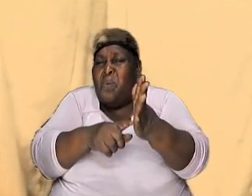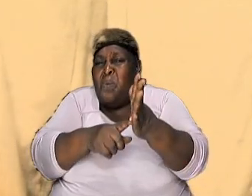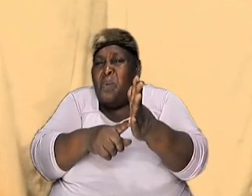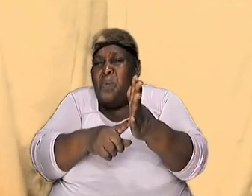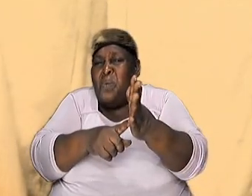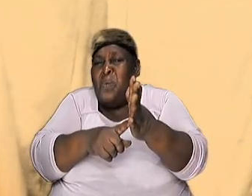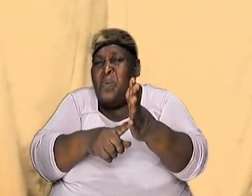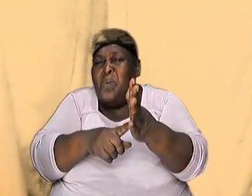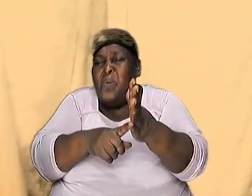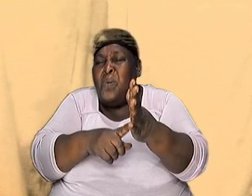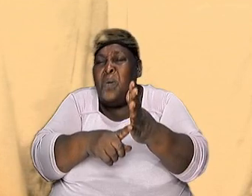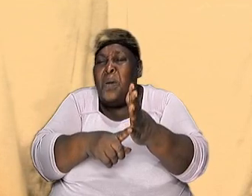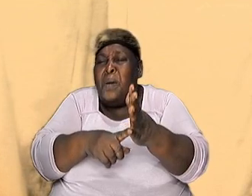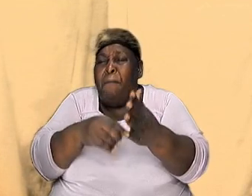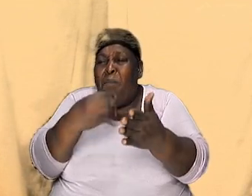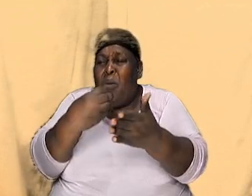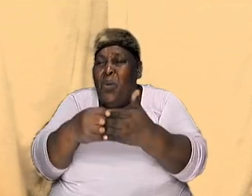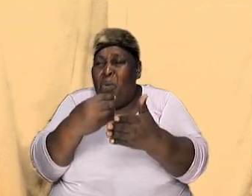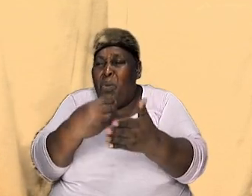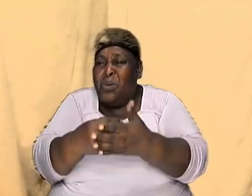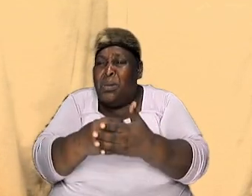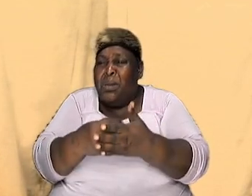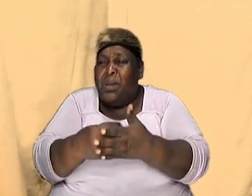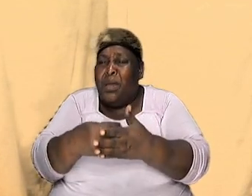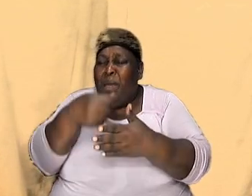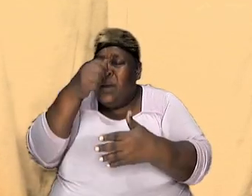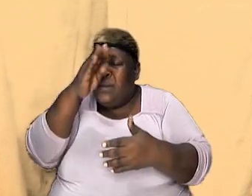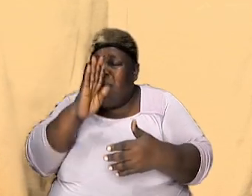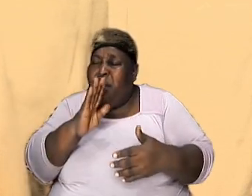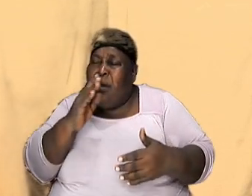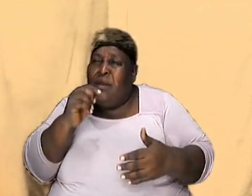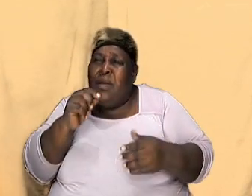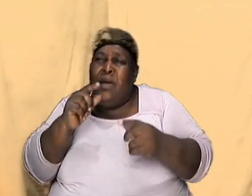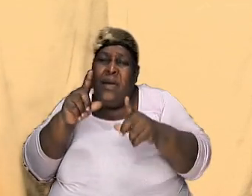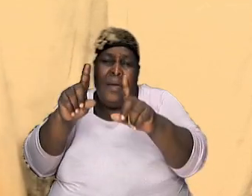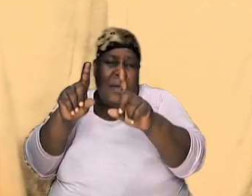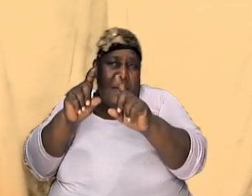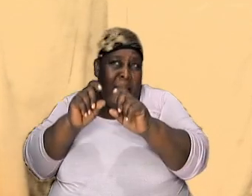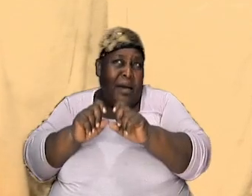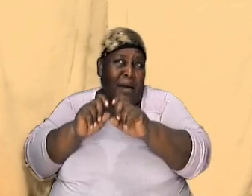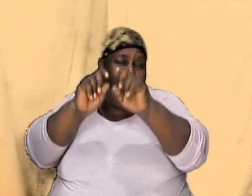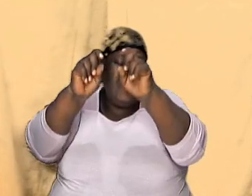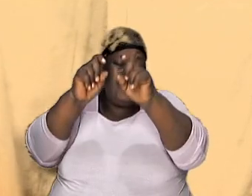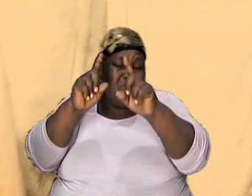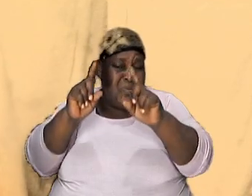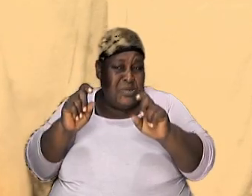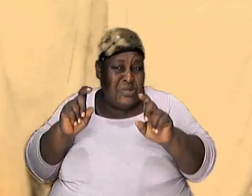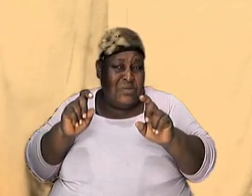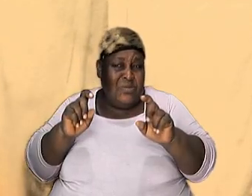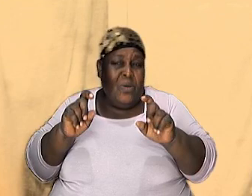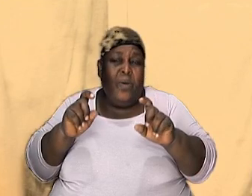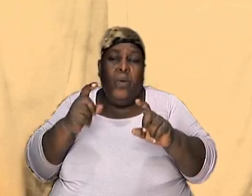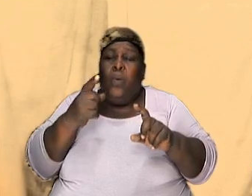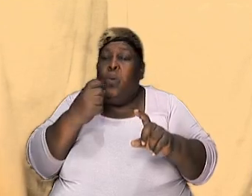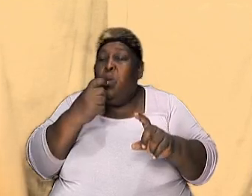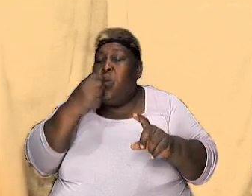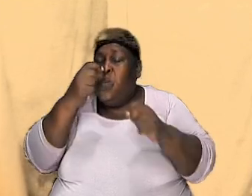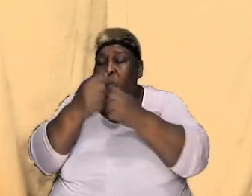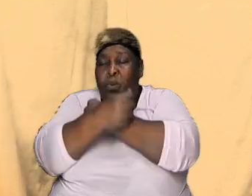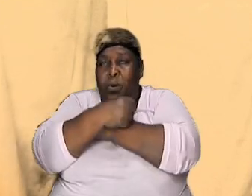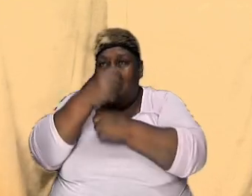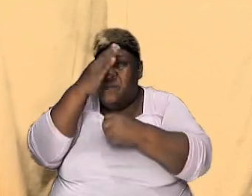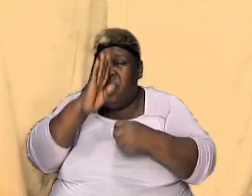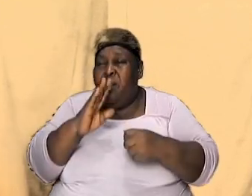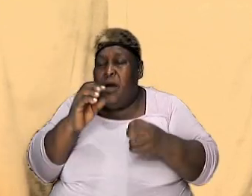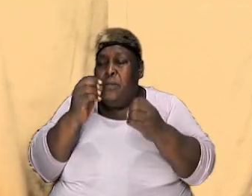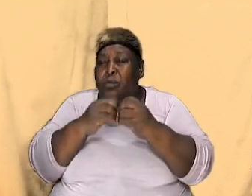saw where God asked the question, who would love him more? Praise God. And in a similar way, this woman saw herself as someone that was very indebted